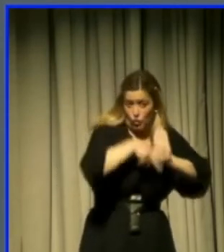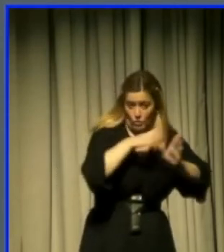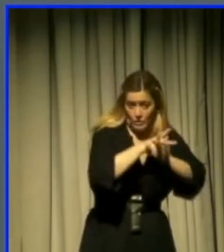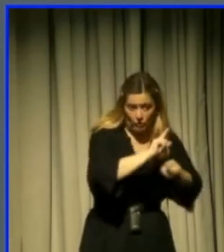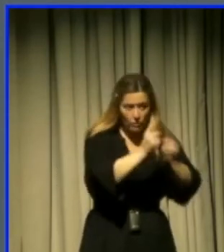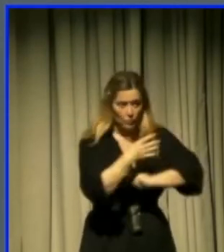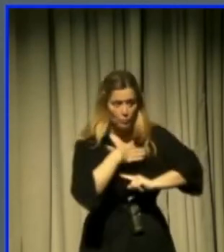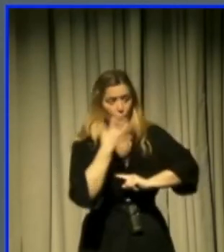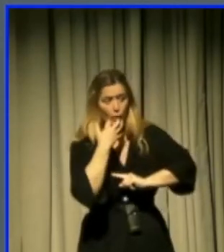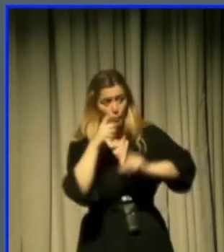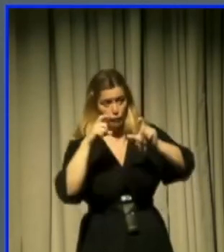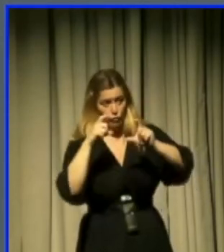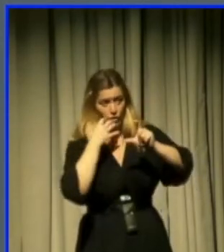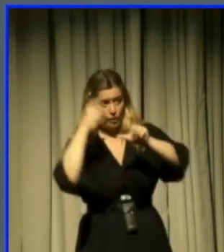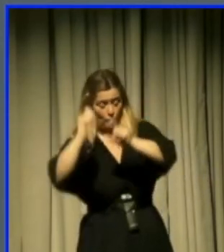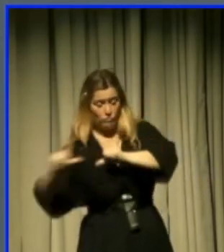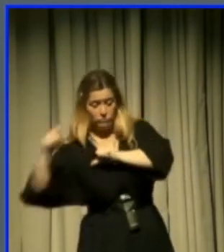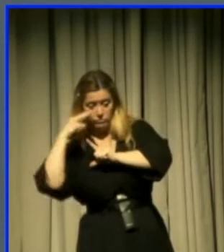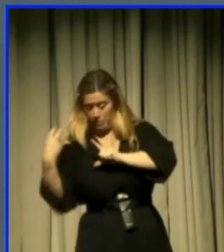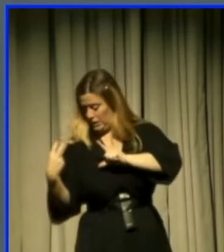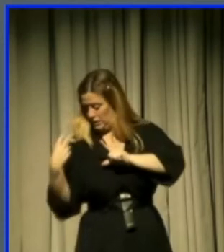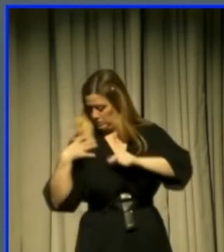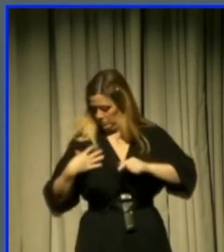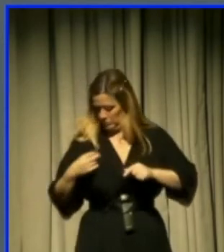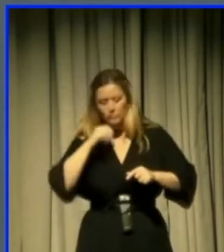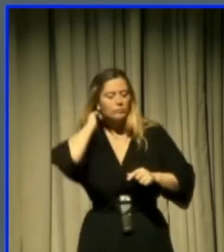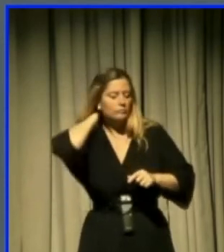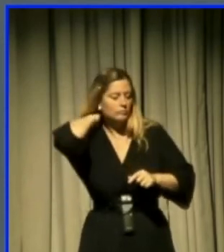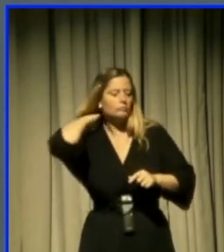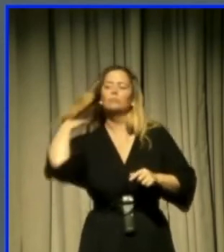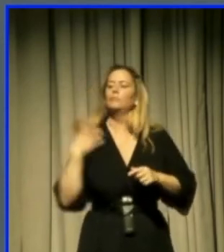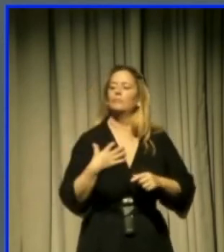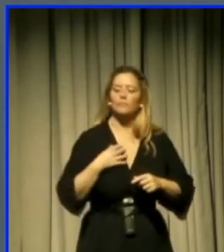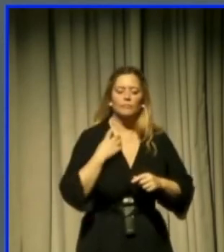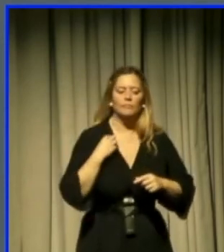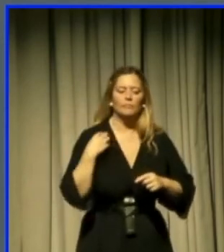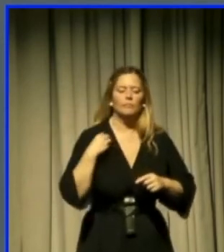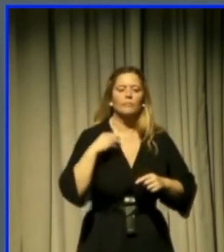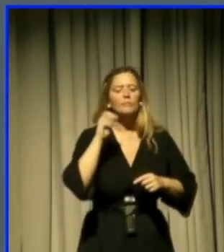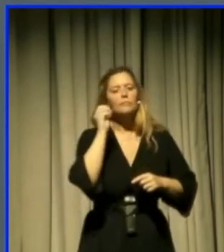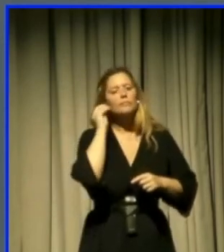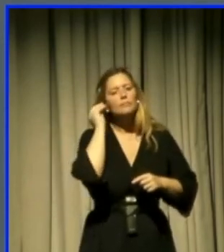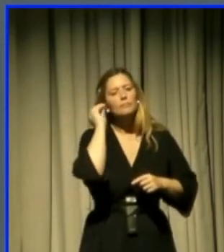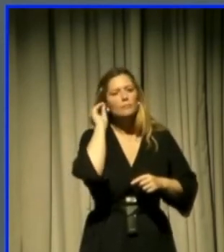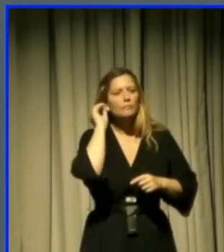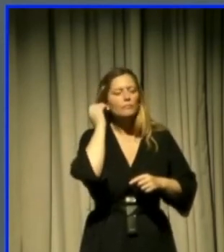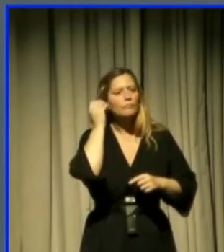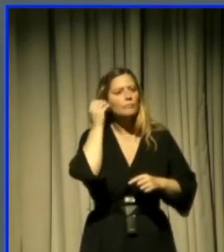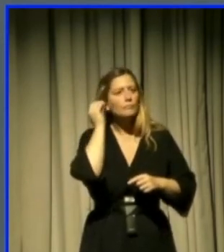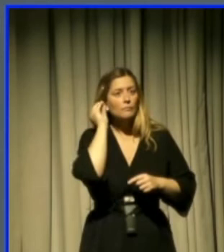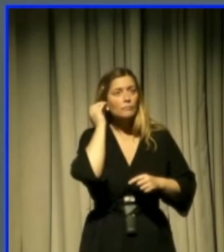the stereotypical outdoors, just like we saw in the very first discussion of our sameness bubble.